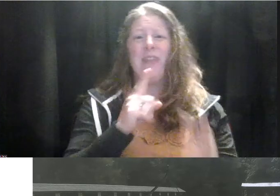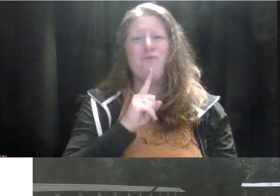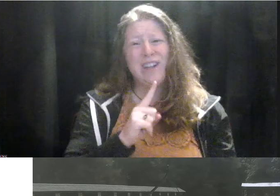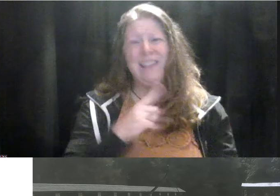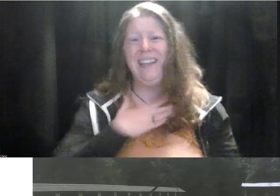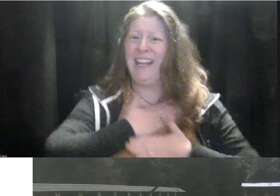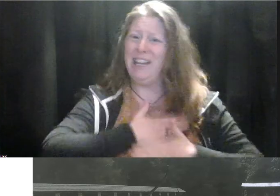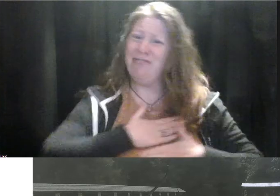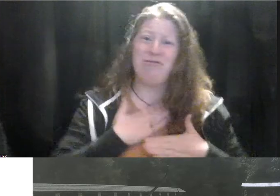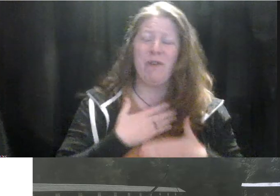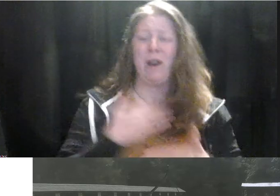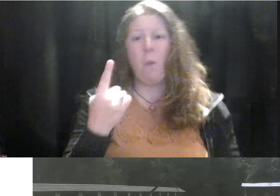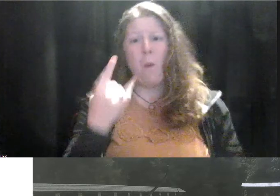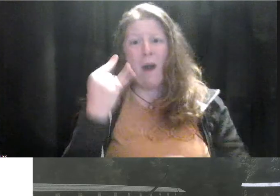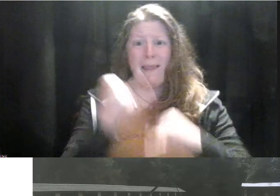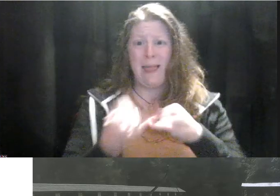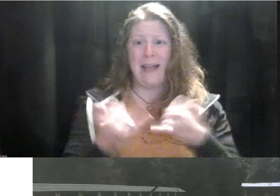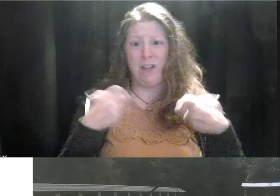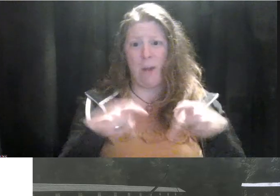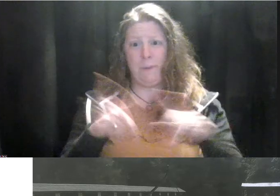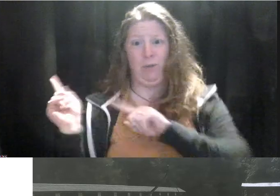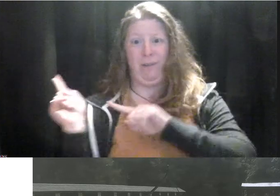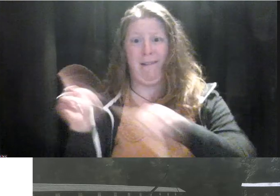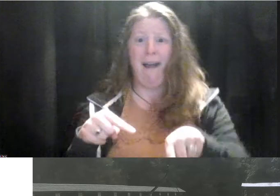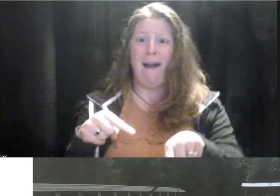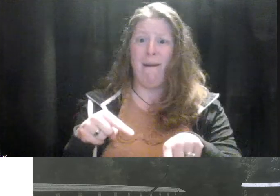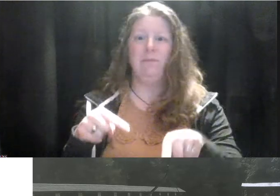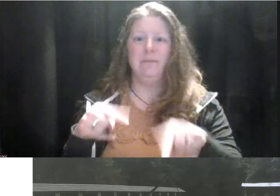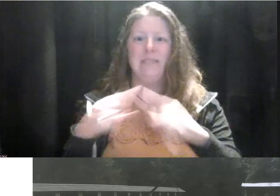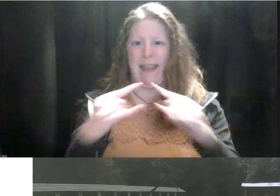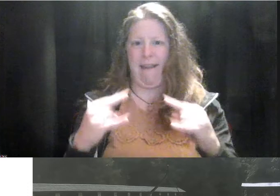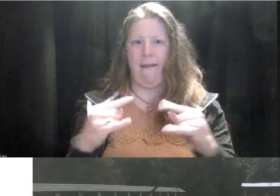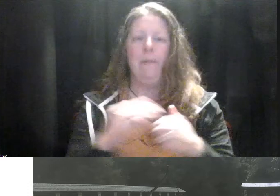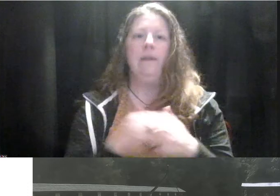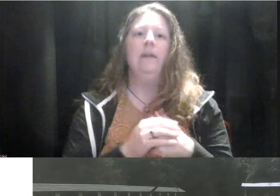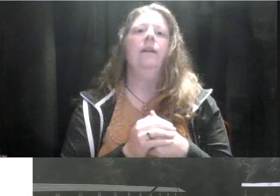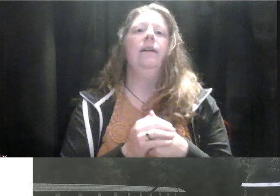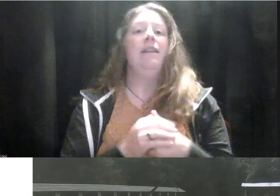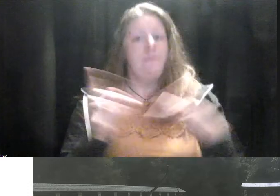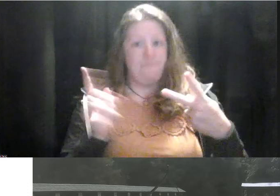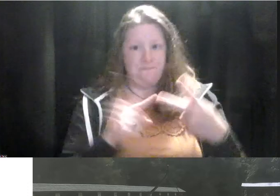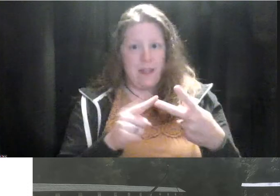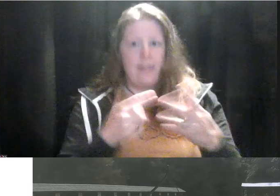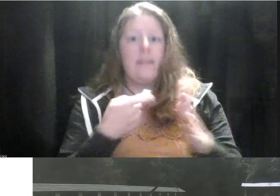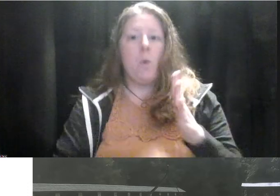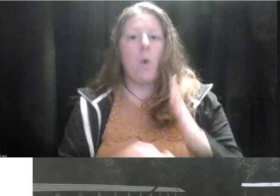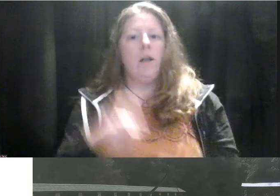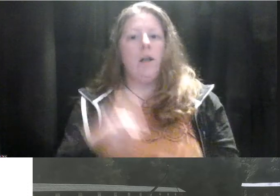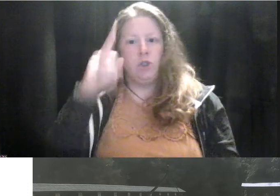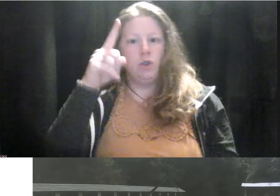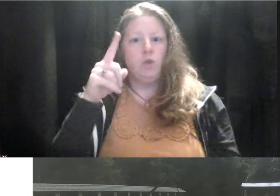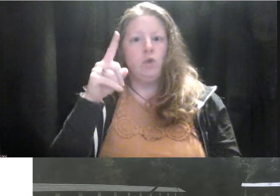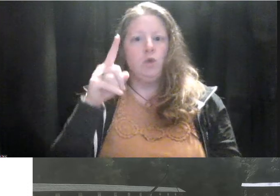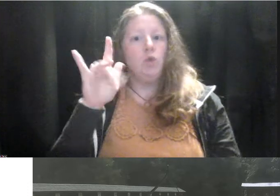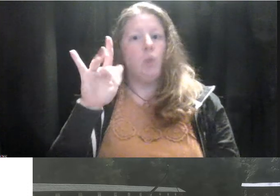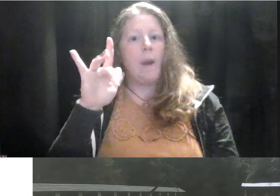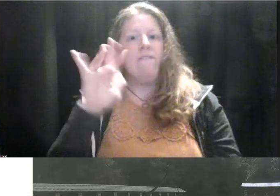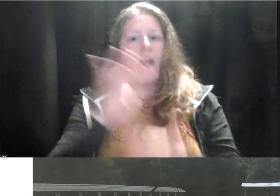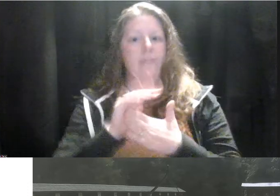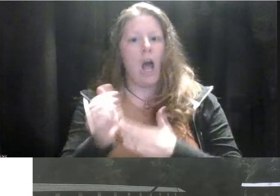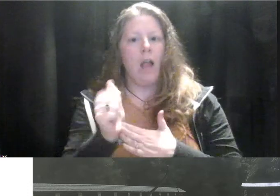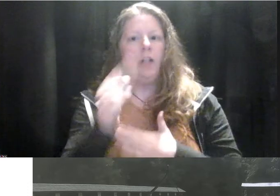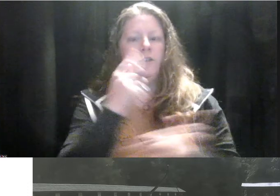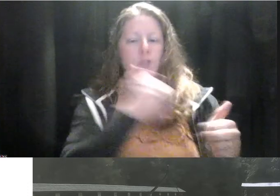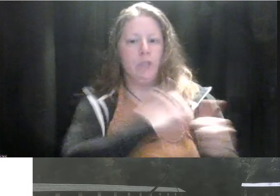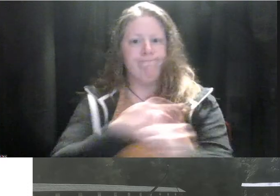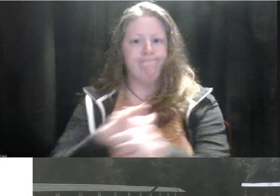team building, and really just enjoying that one last come together camp experience. This second camp